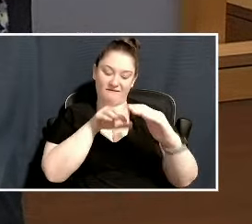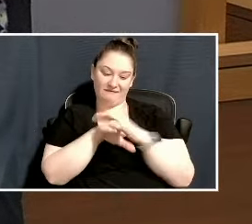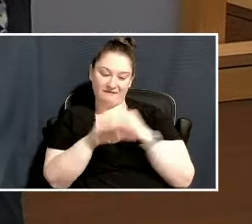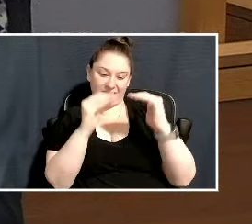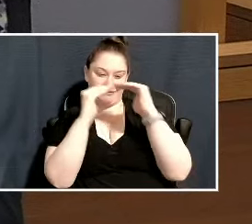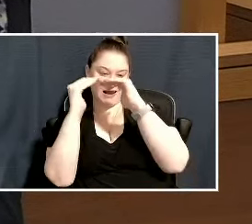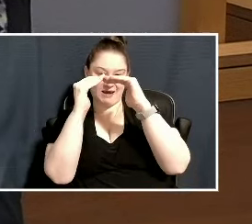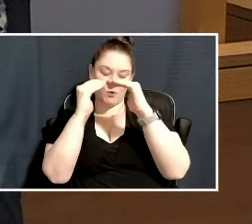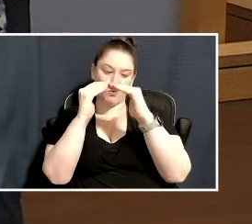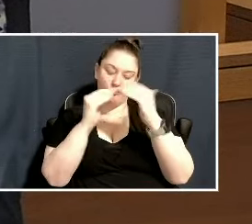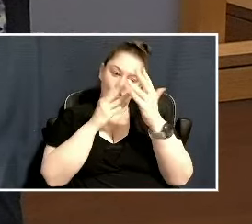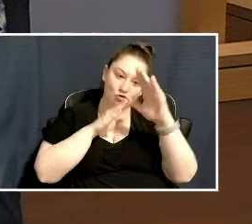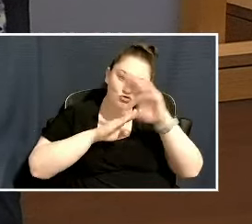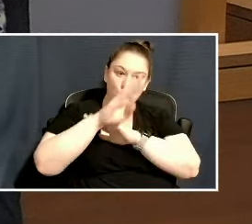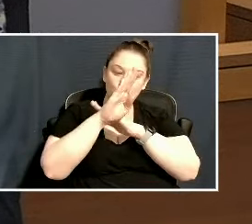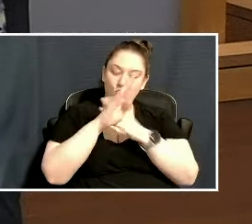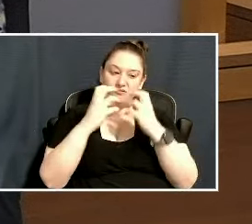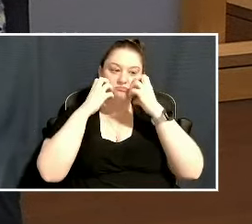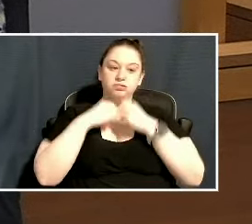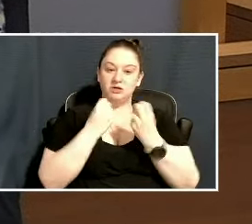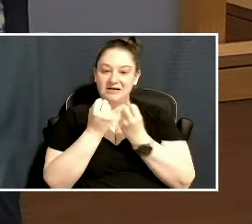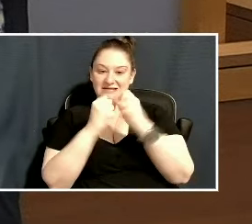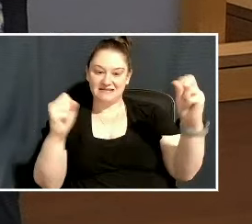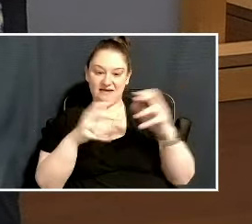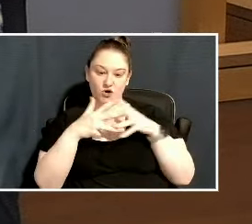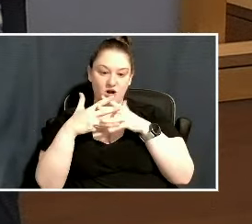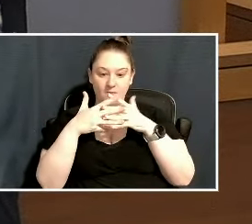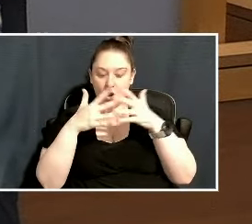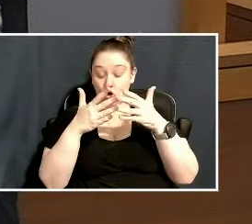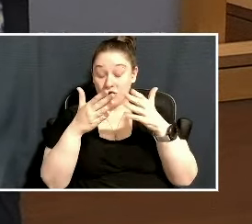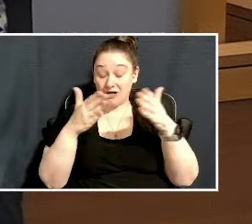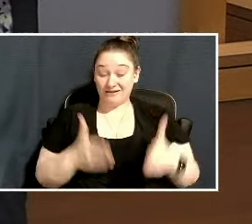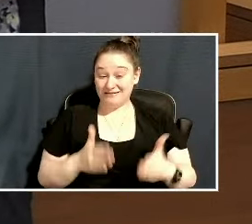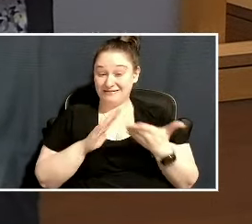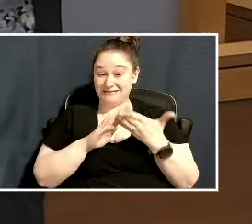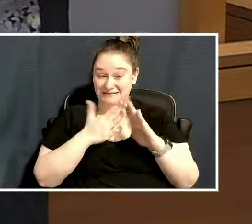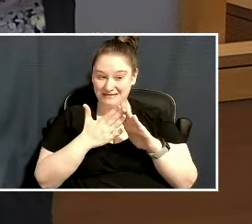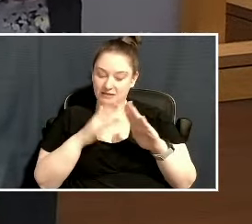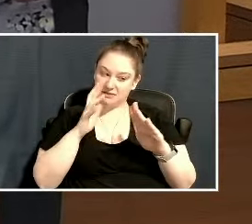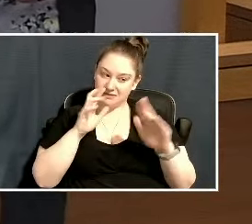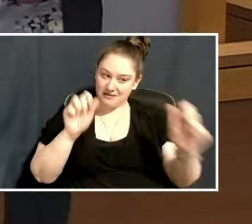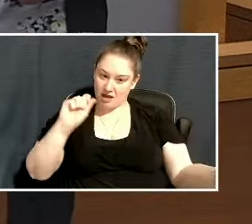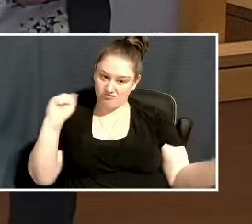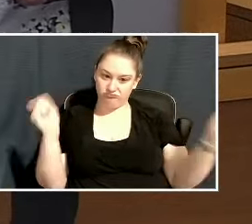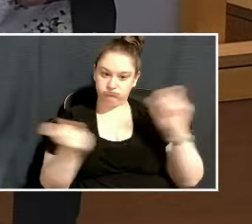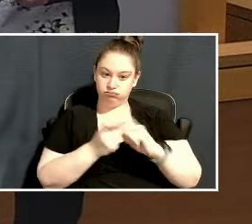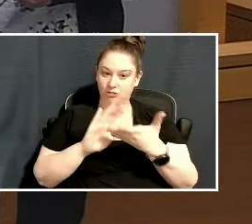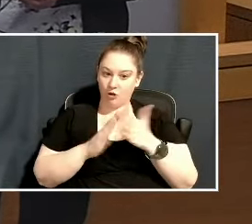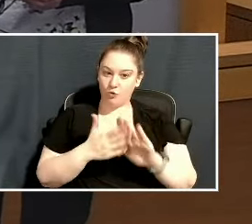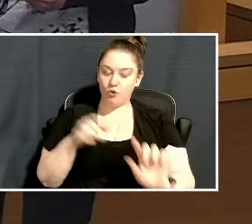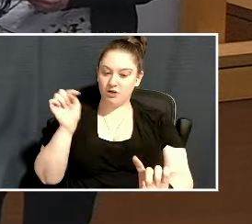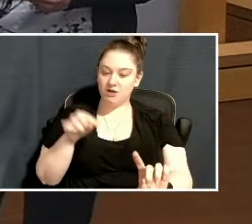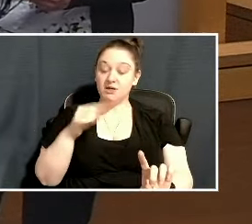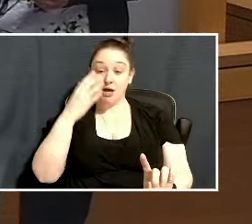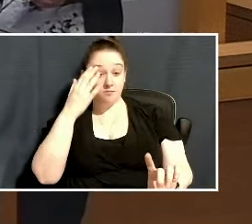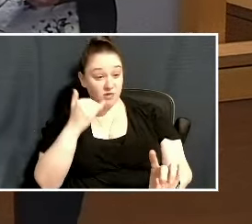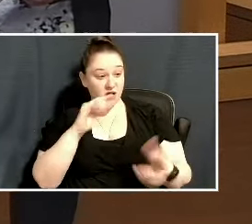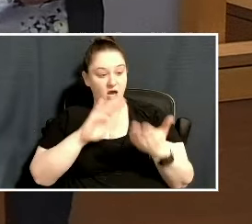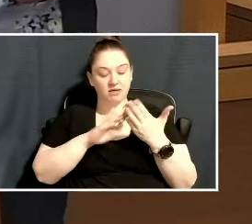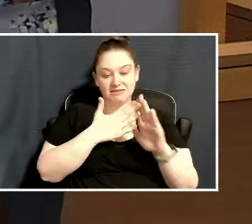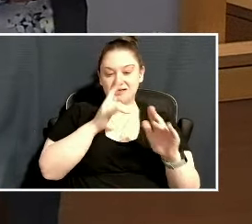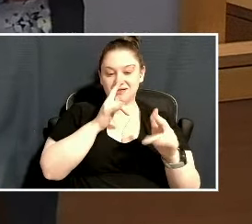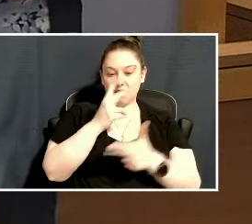vibrant American cities and have the power to transform communities, and whereas cities that both